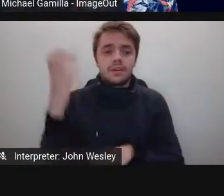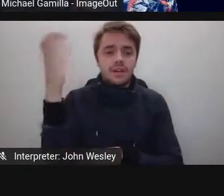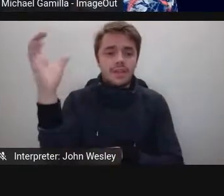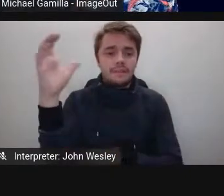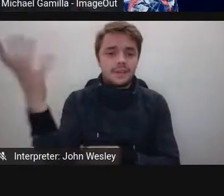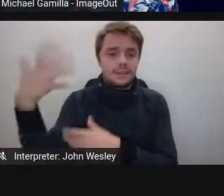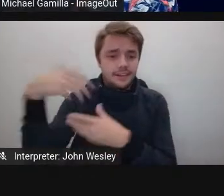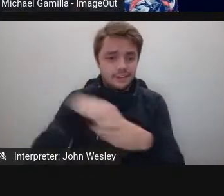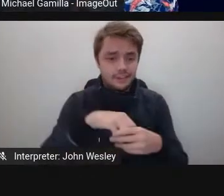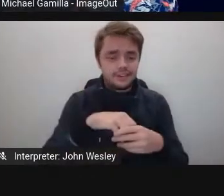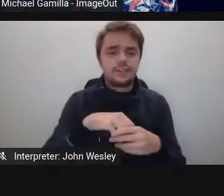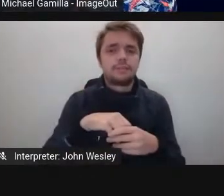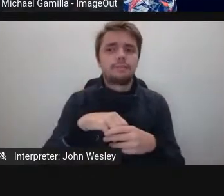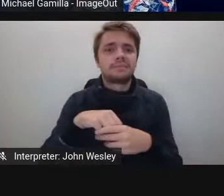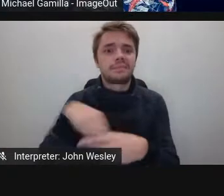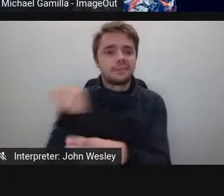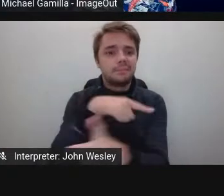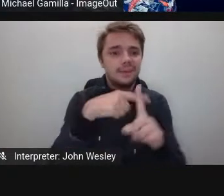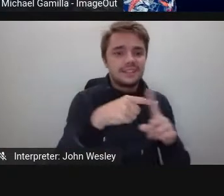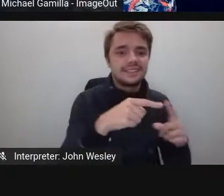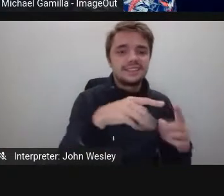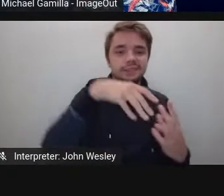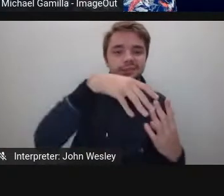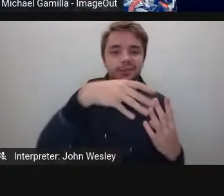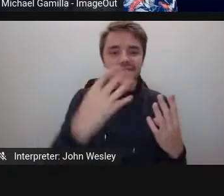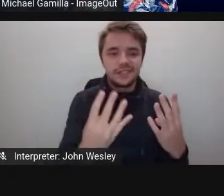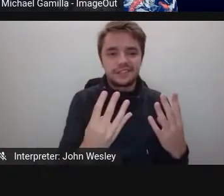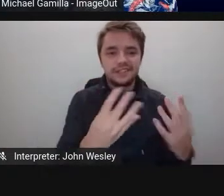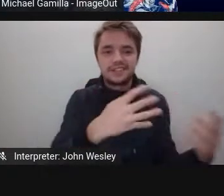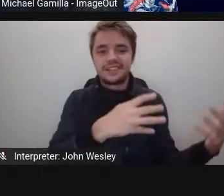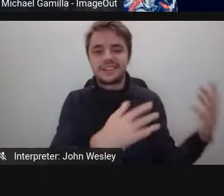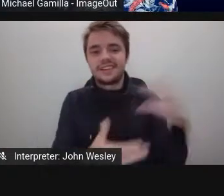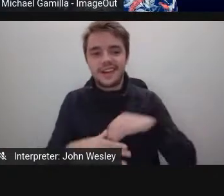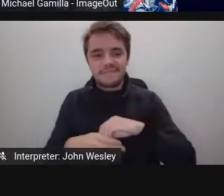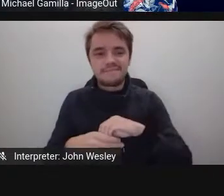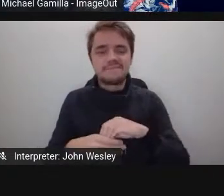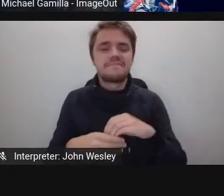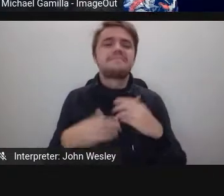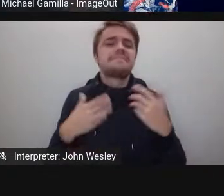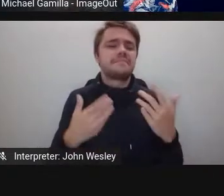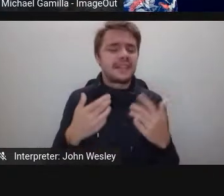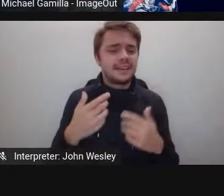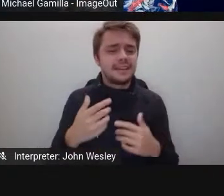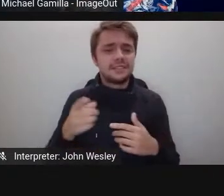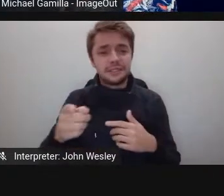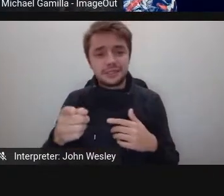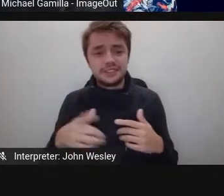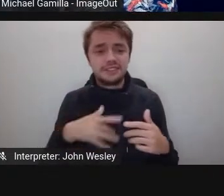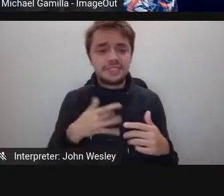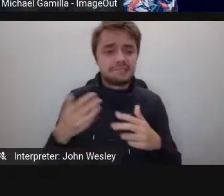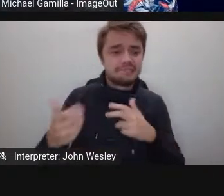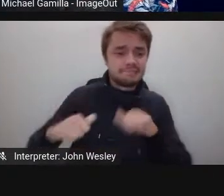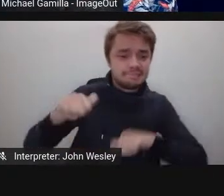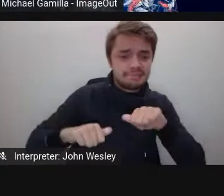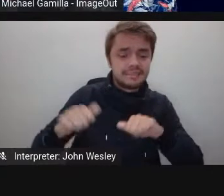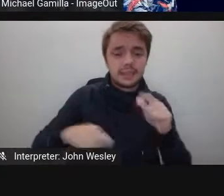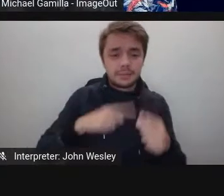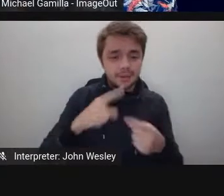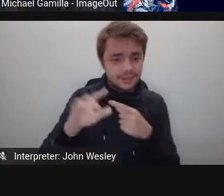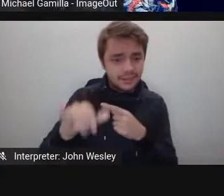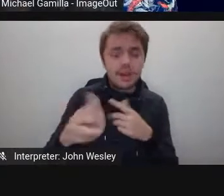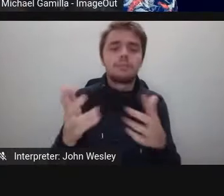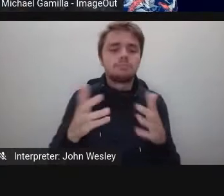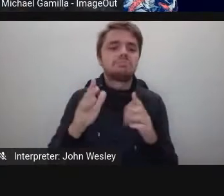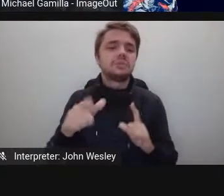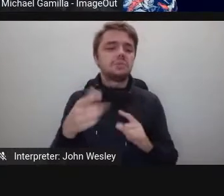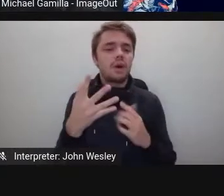movie, was there any hesitation on your part? And I know you wanted to make sure